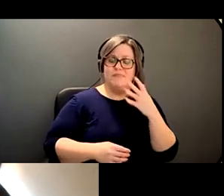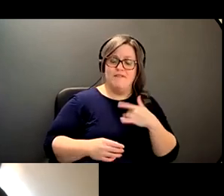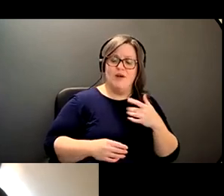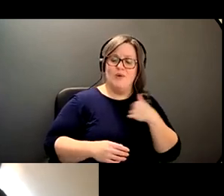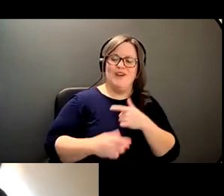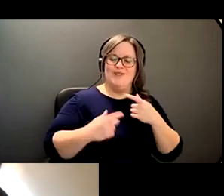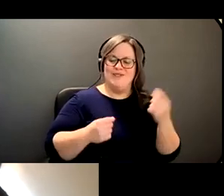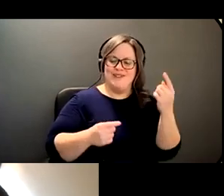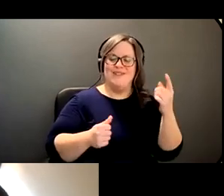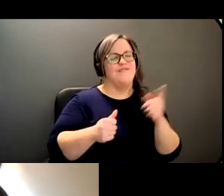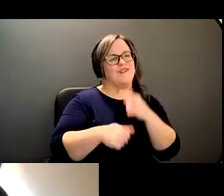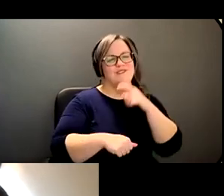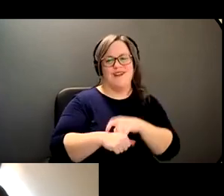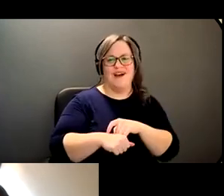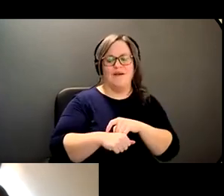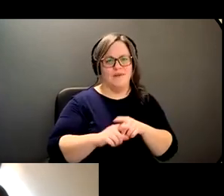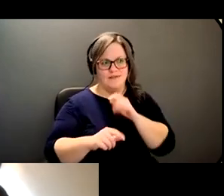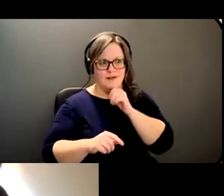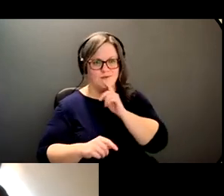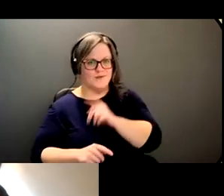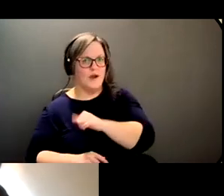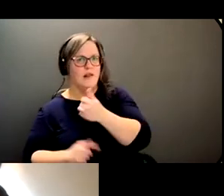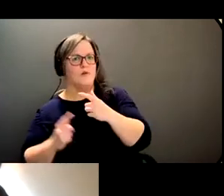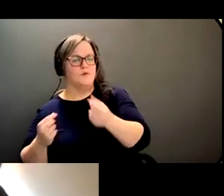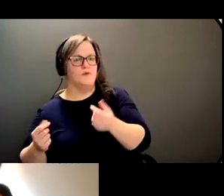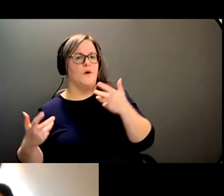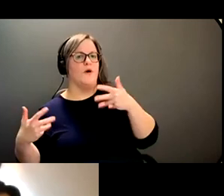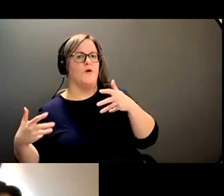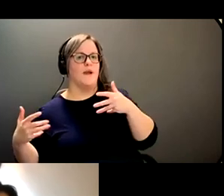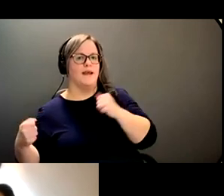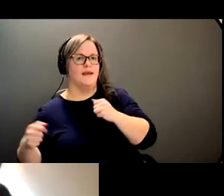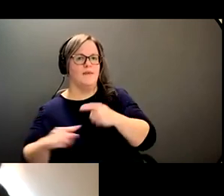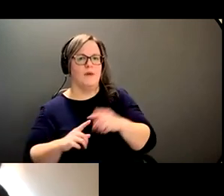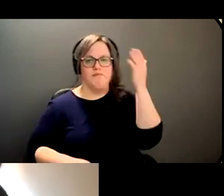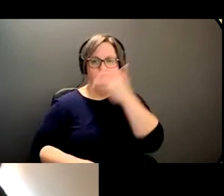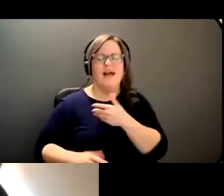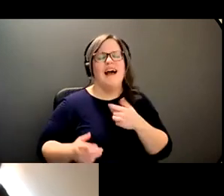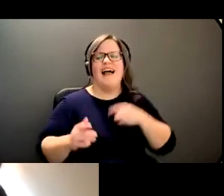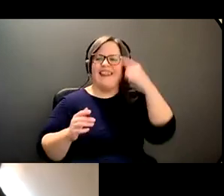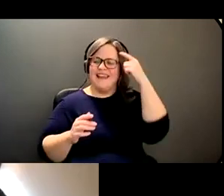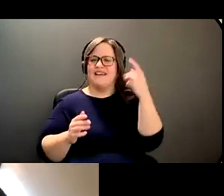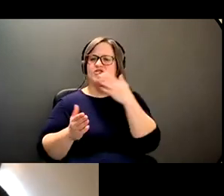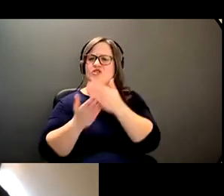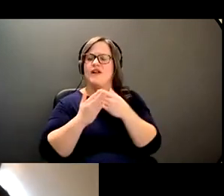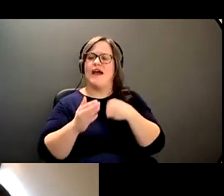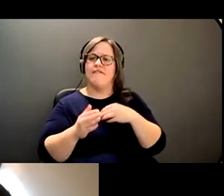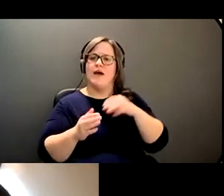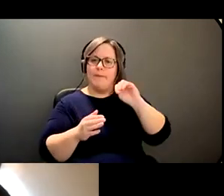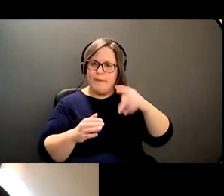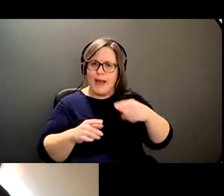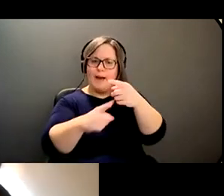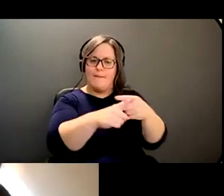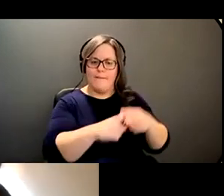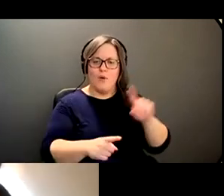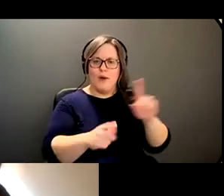especially the dysfunctions. I think having a list of like where places were and why they ended would be such